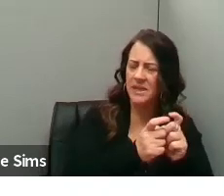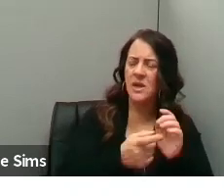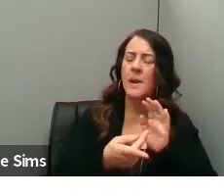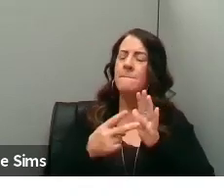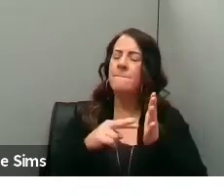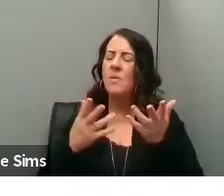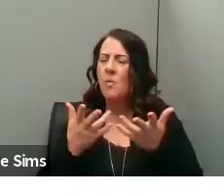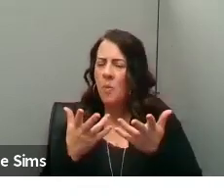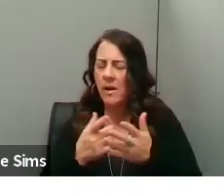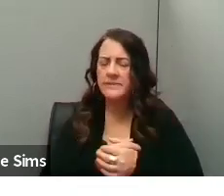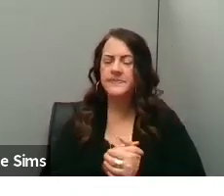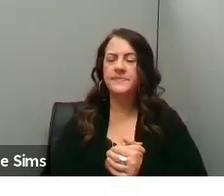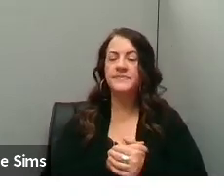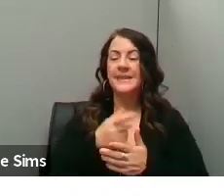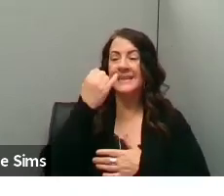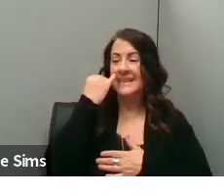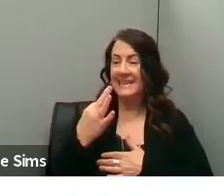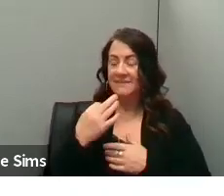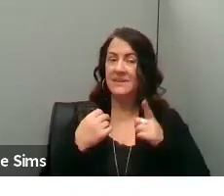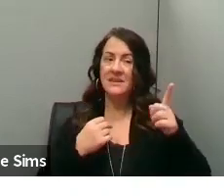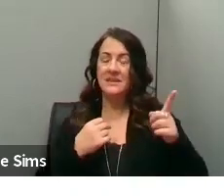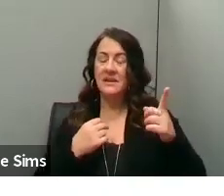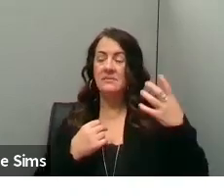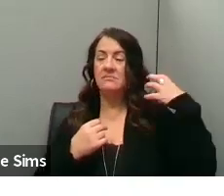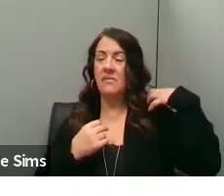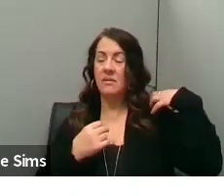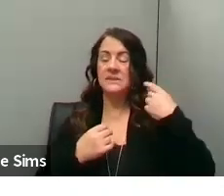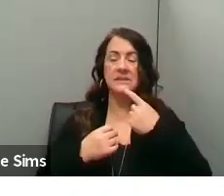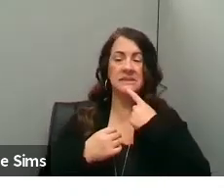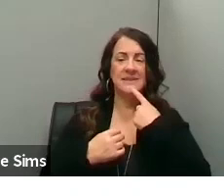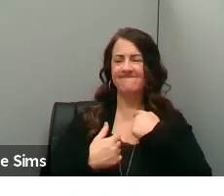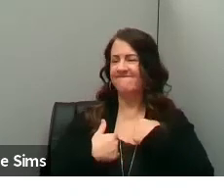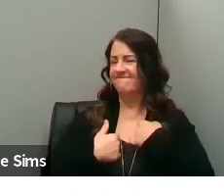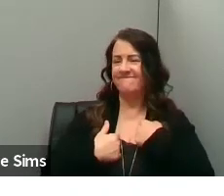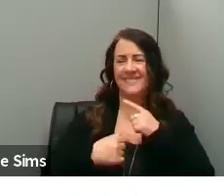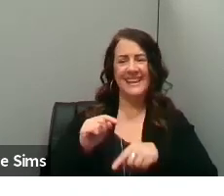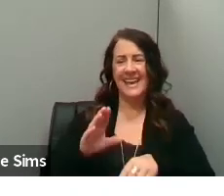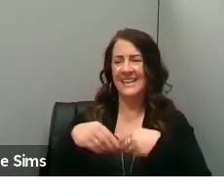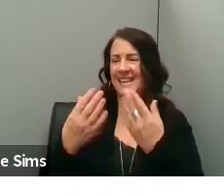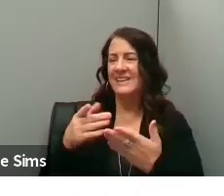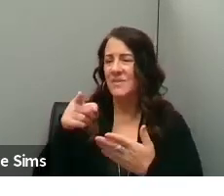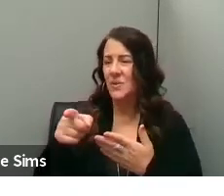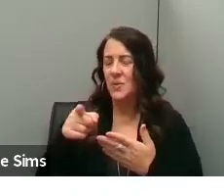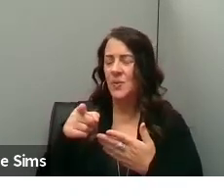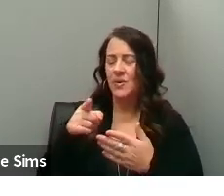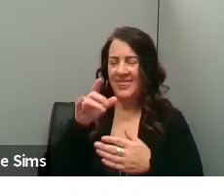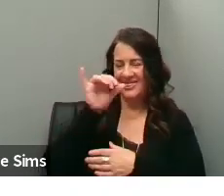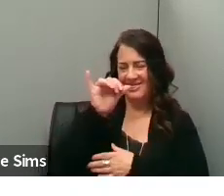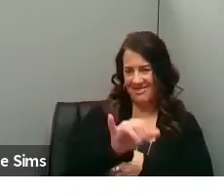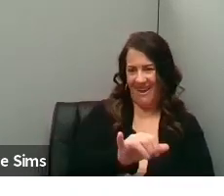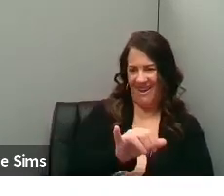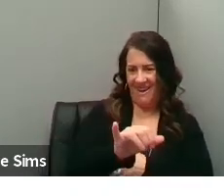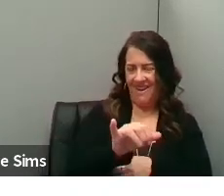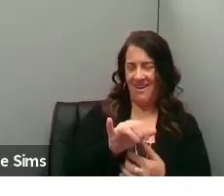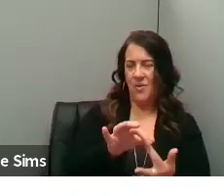that means is if the employer says, I cannot provide you with this particular reasonable